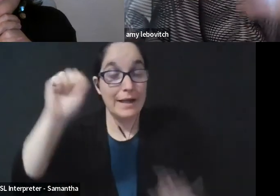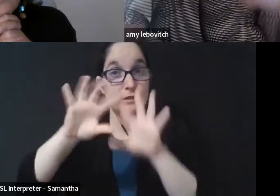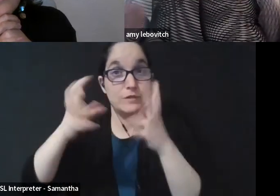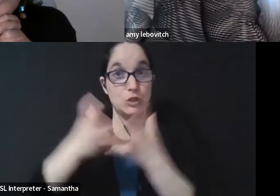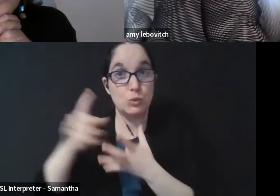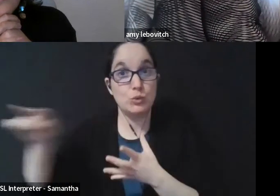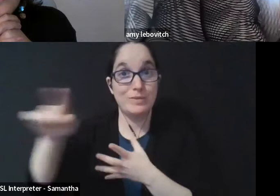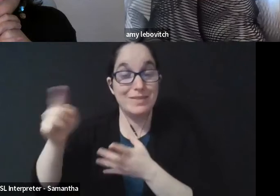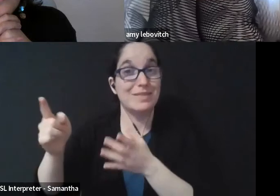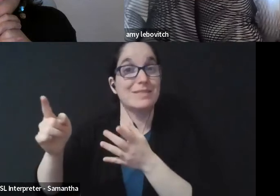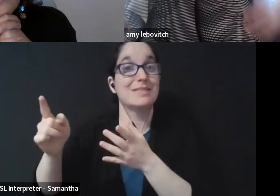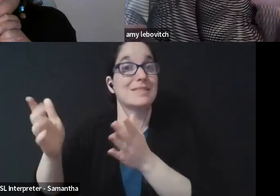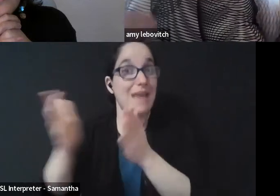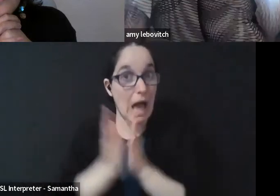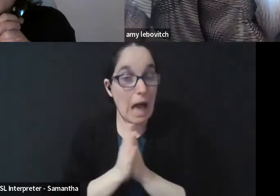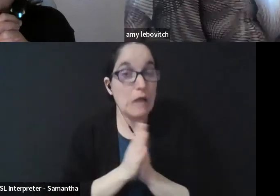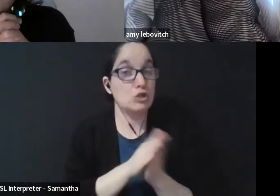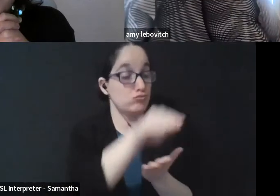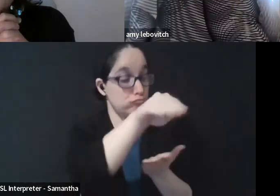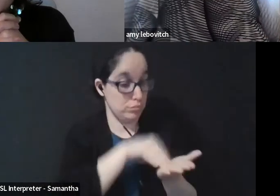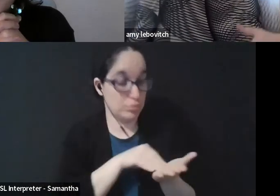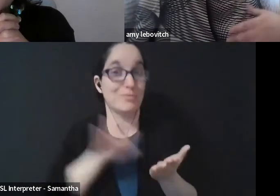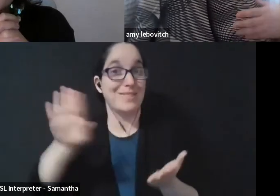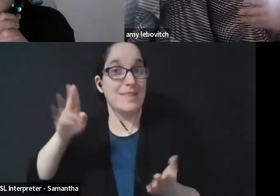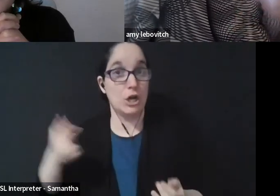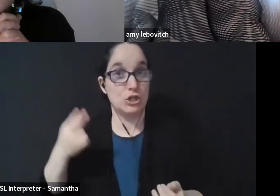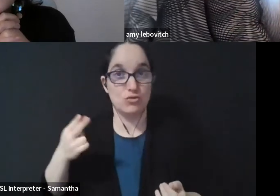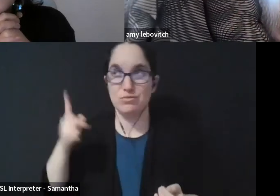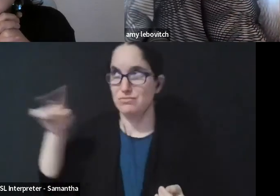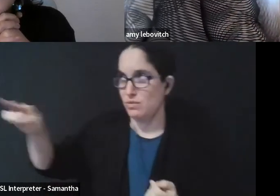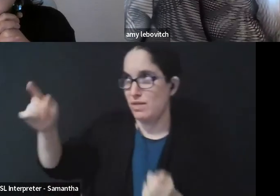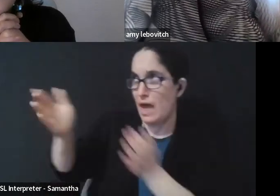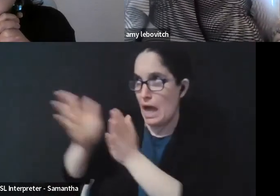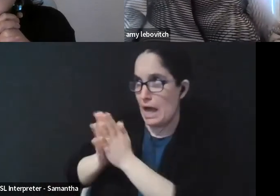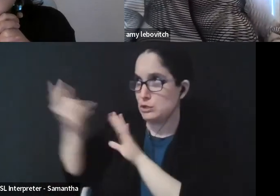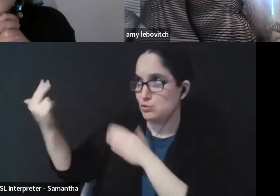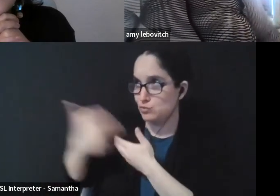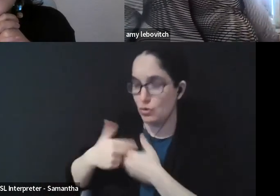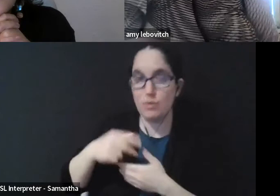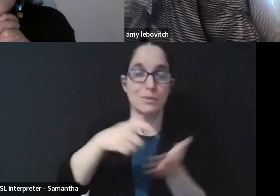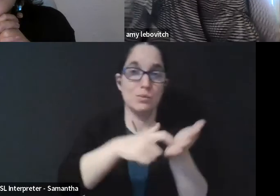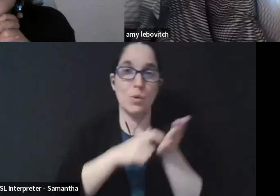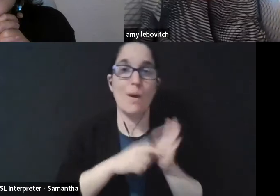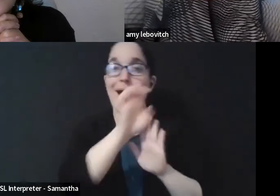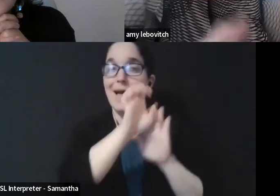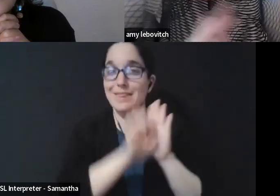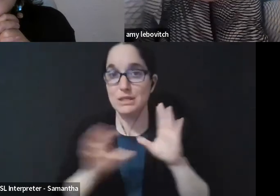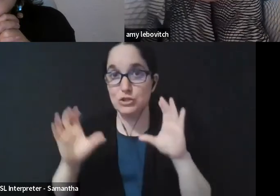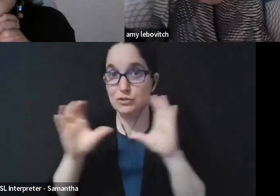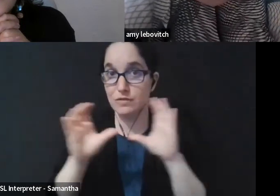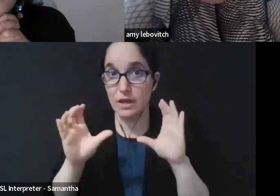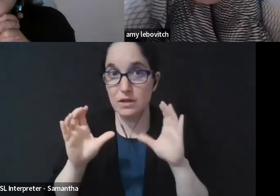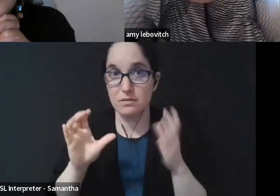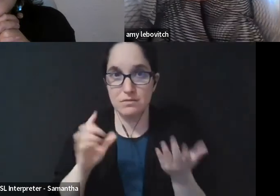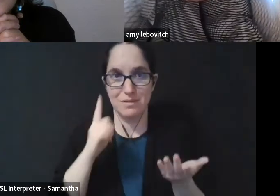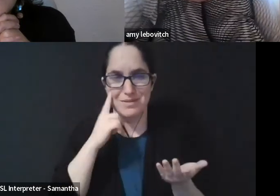an activist group to go and record their history. Like, so they invited us and we need an ethics certificate, and which I think